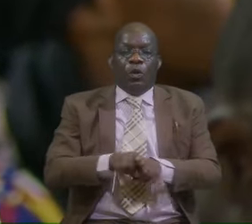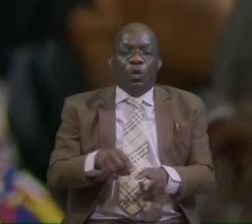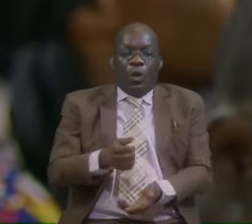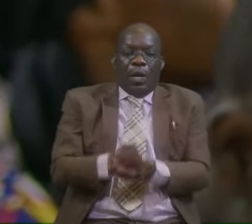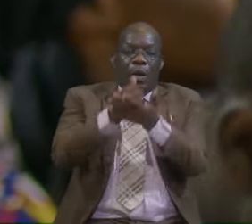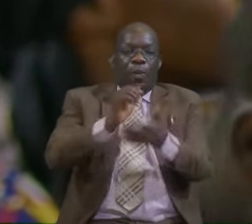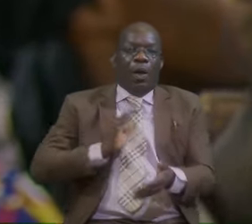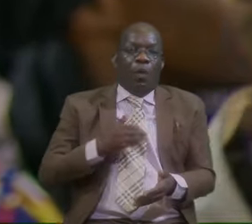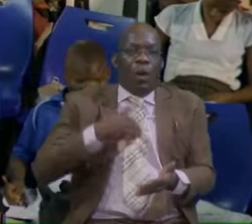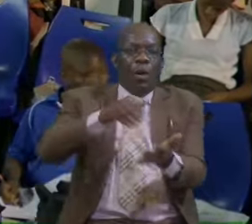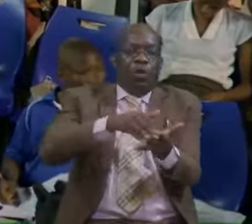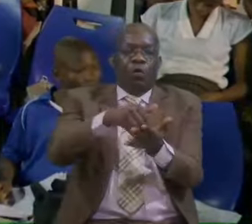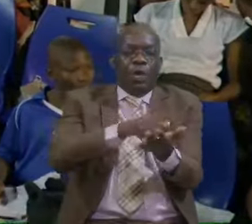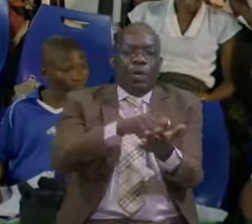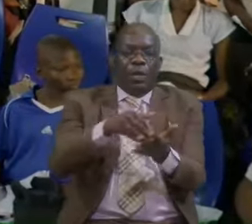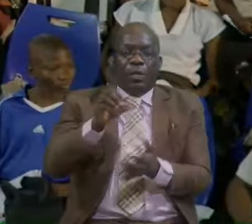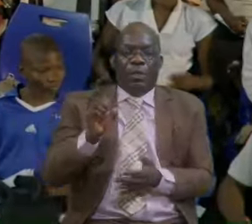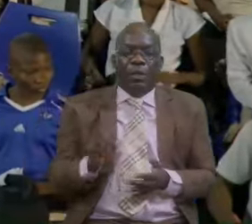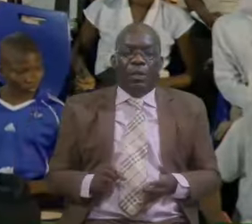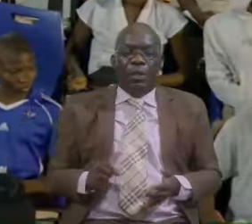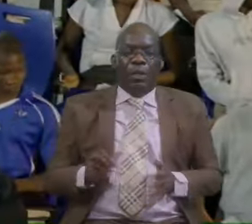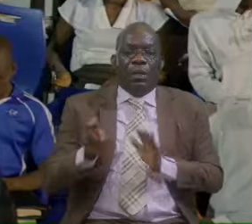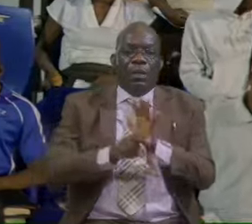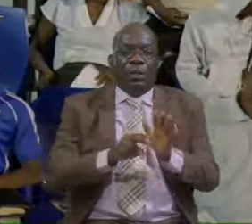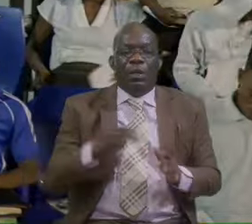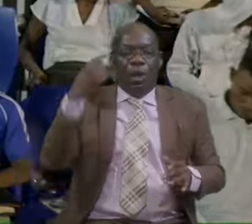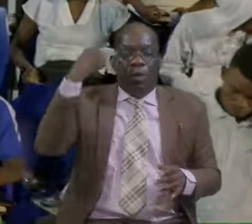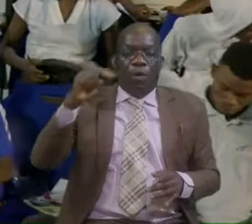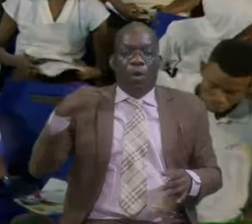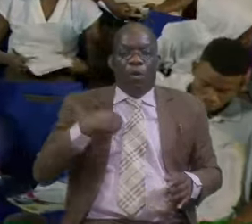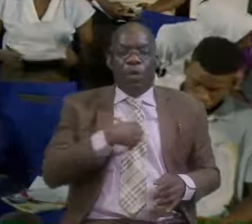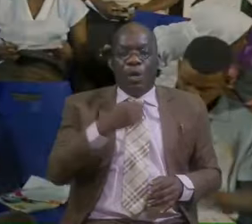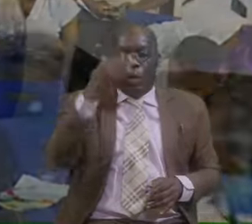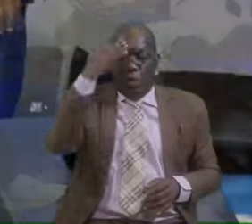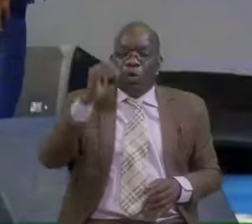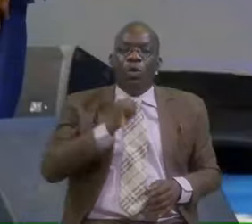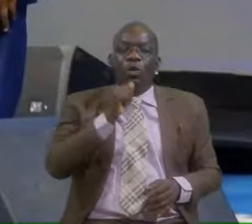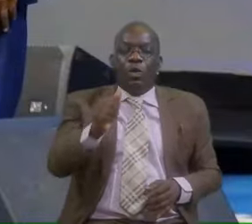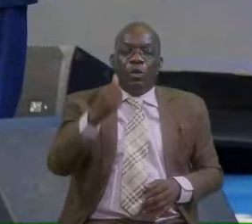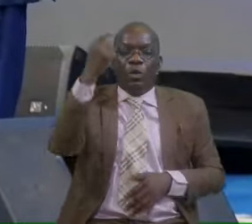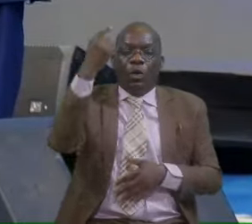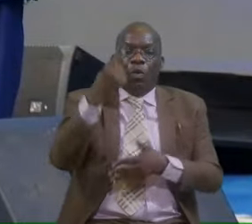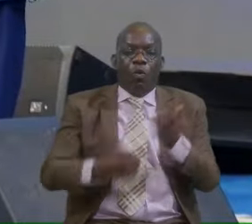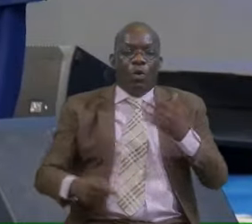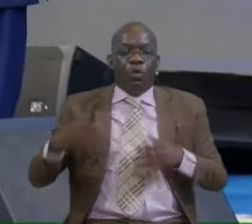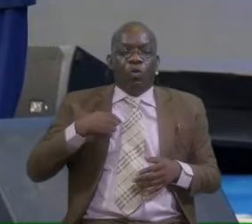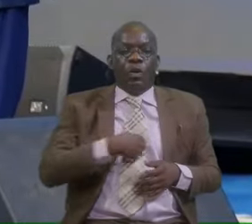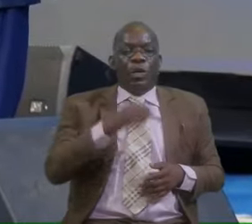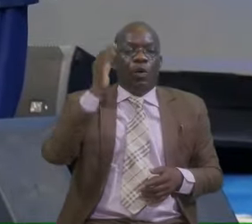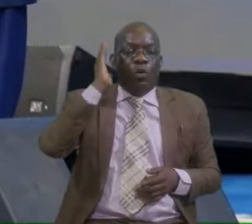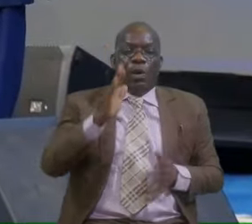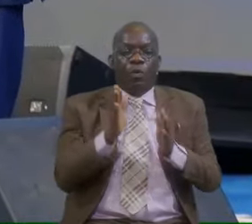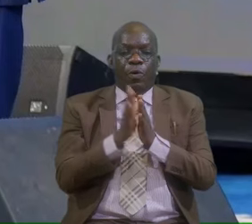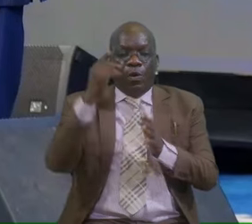our infirmities, for we know not what we should pray for as